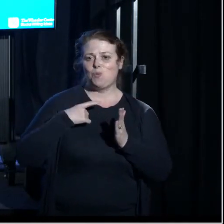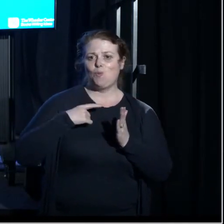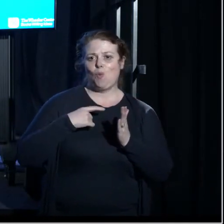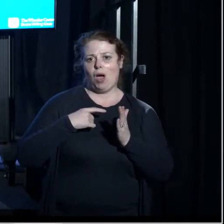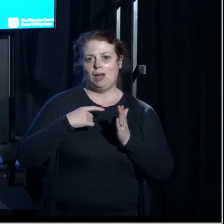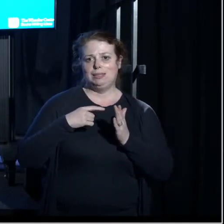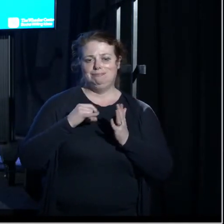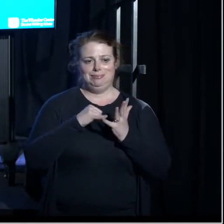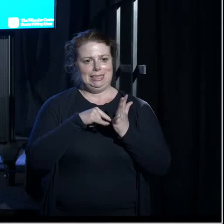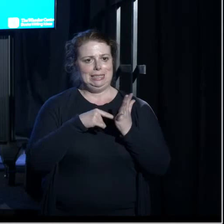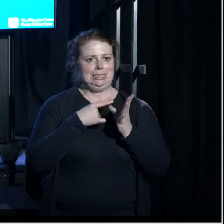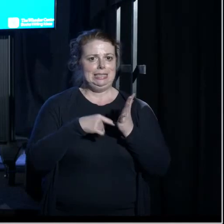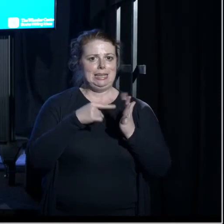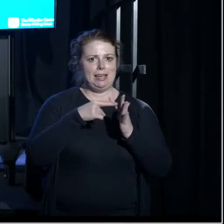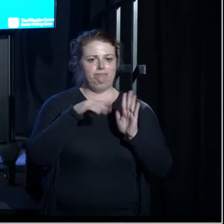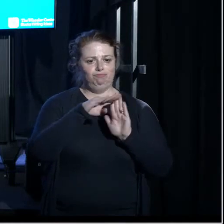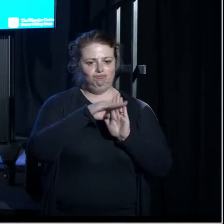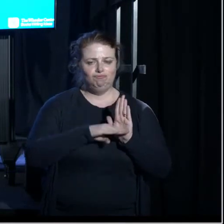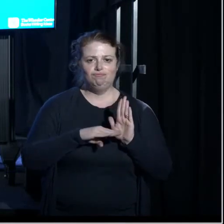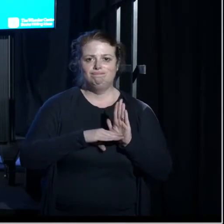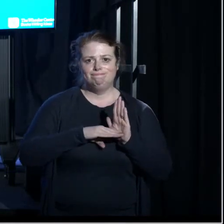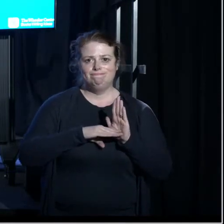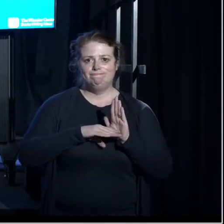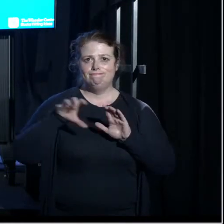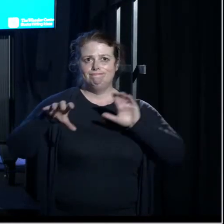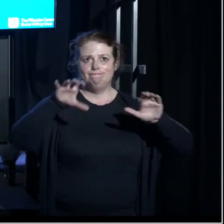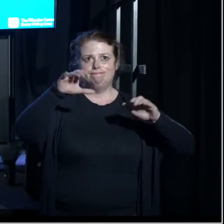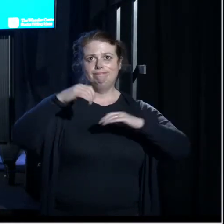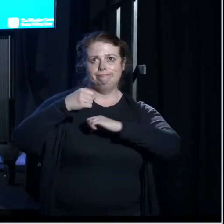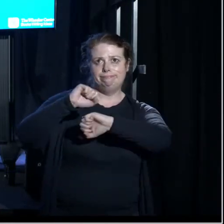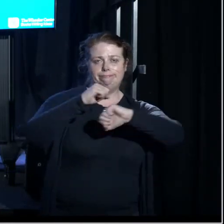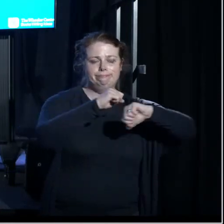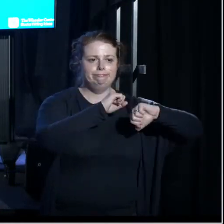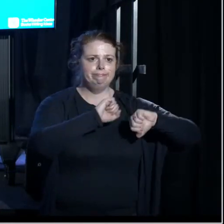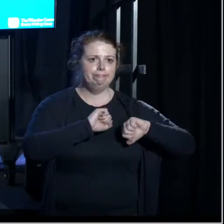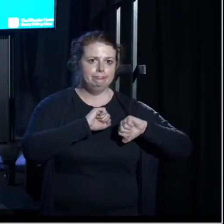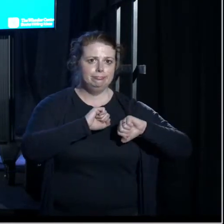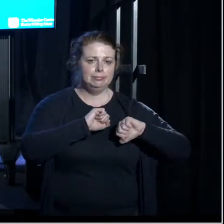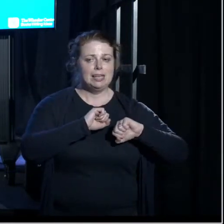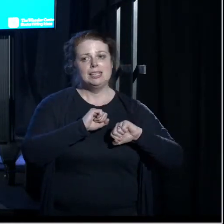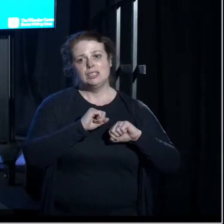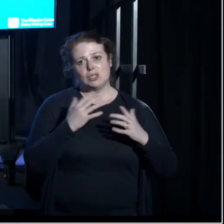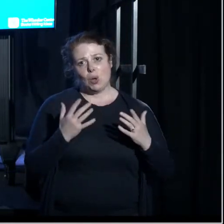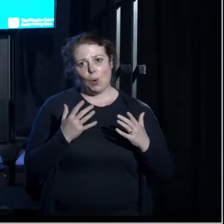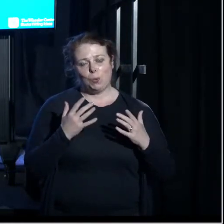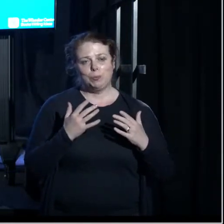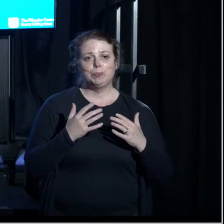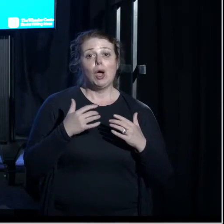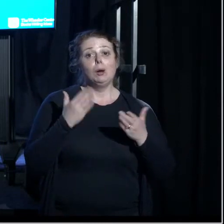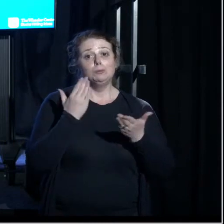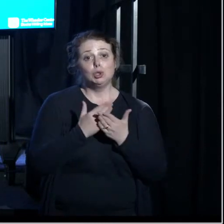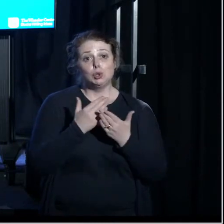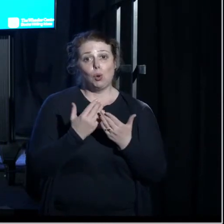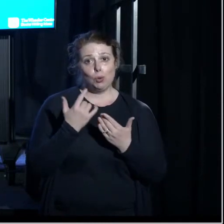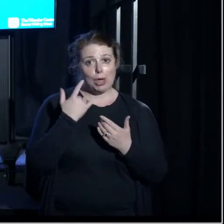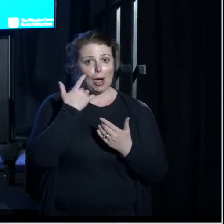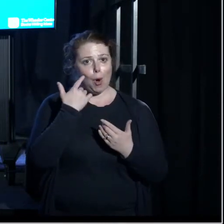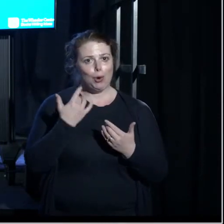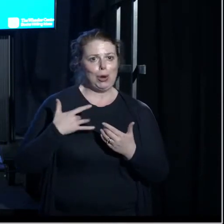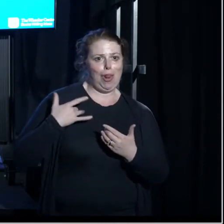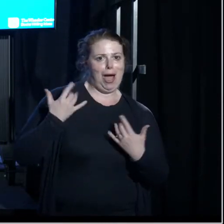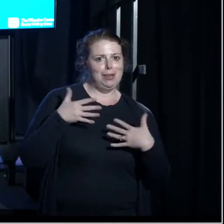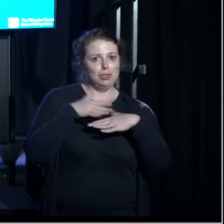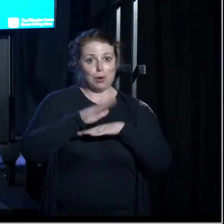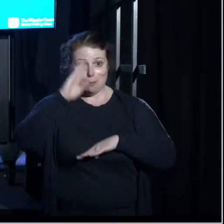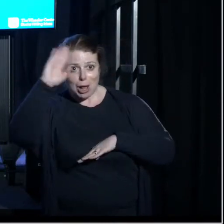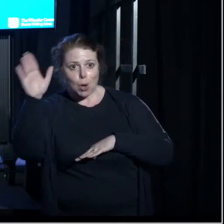closures, or restrictions rather, but they're here in spirit and I'm sure they're tuning into the live stream. And hello to everyone who's tuning into the live stream.